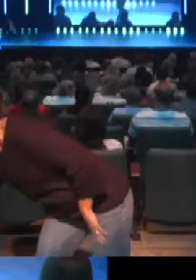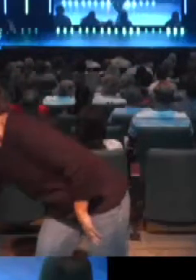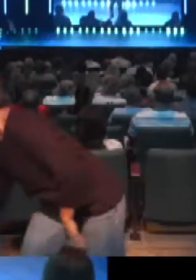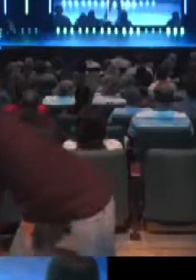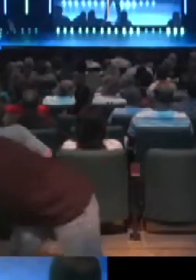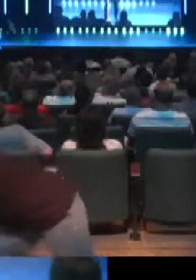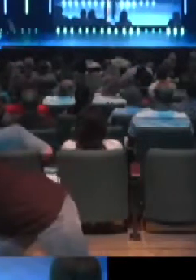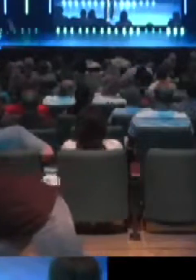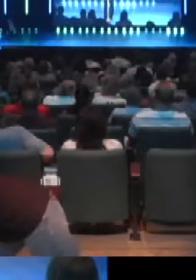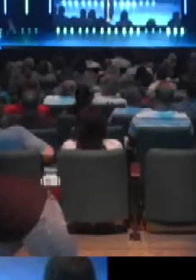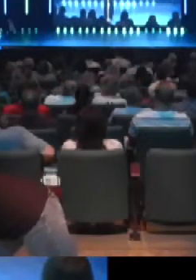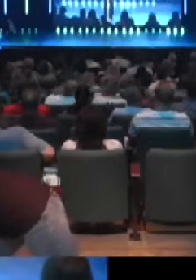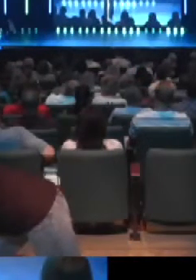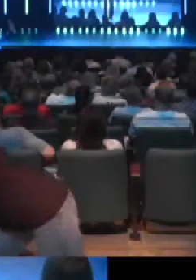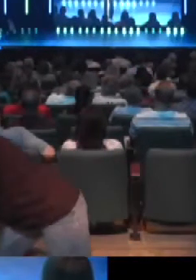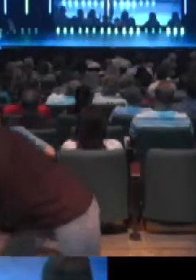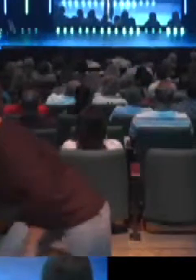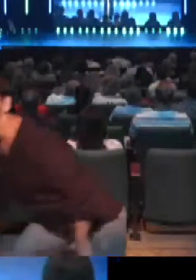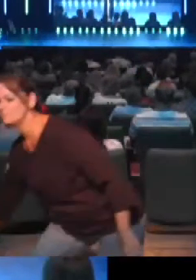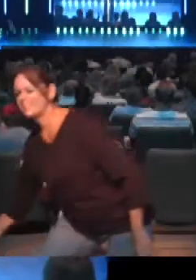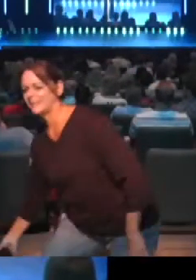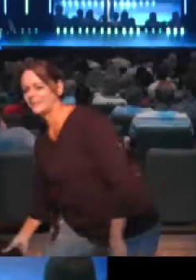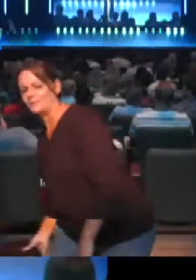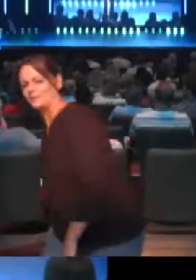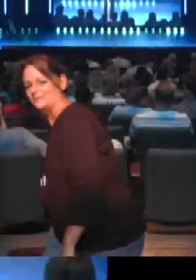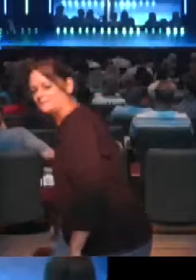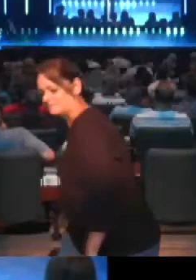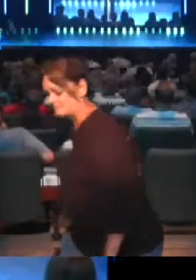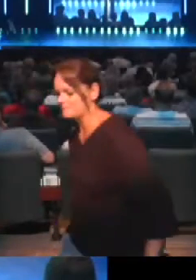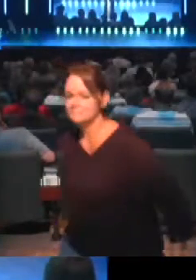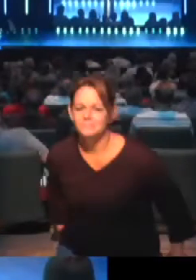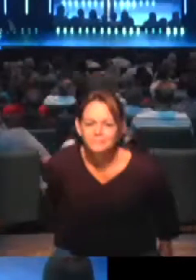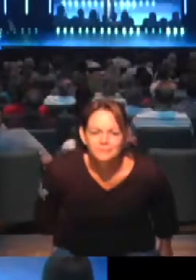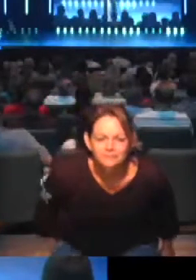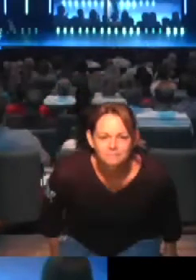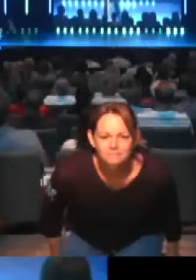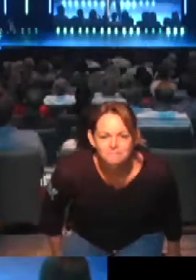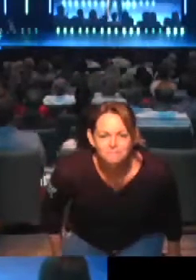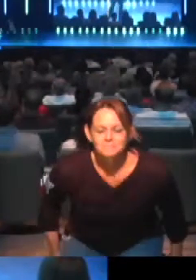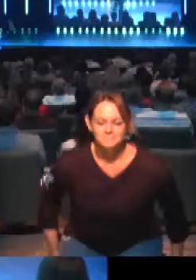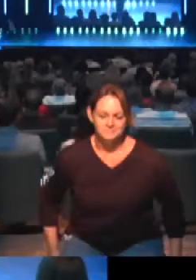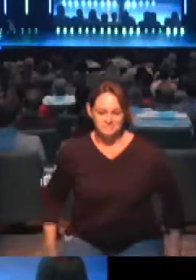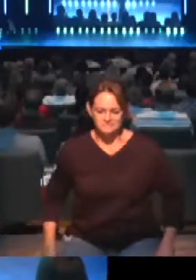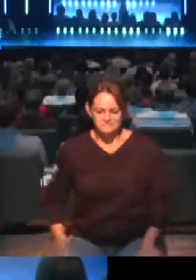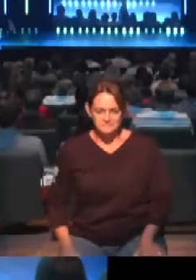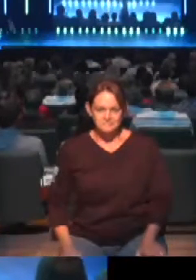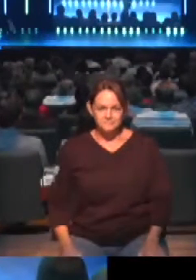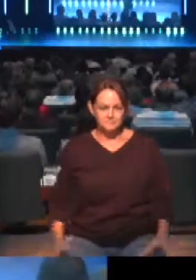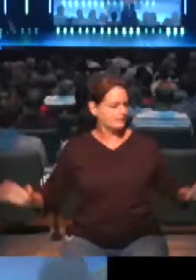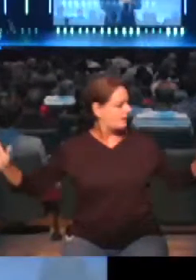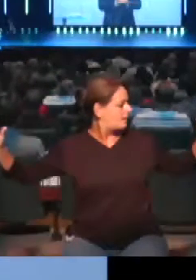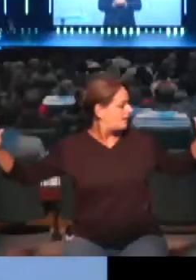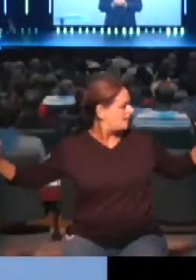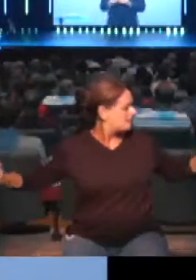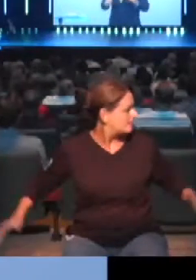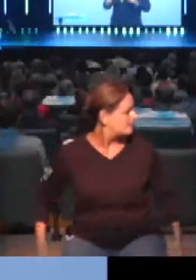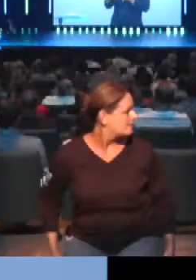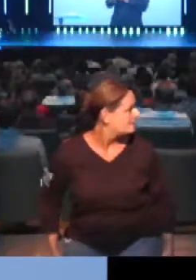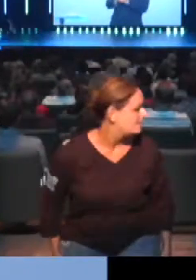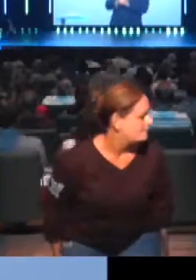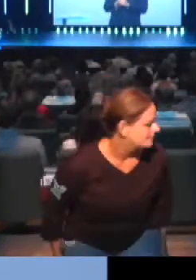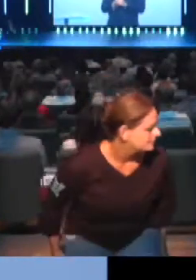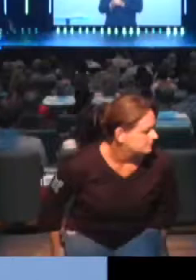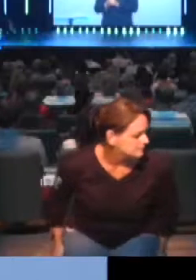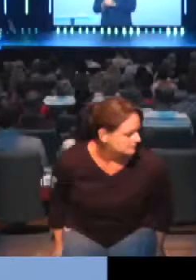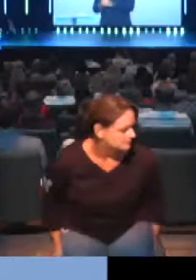Thank you. Thank you. Thank you. Thank you. Thank you very much. I'm honored